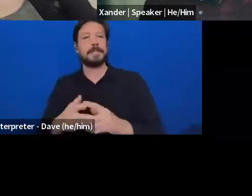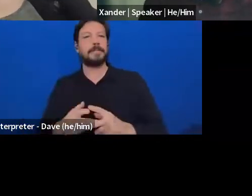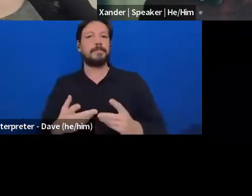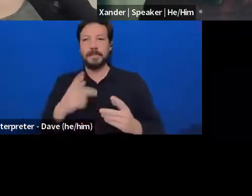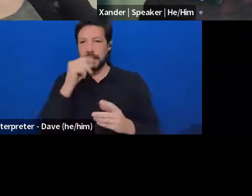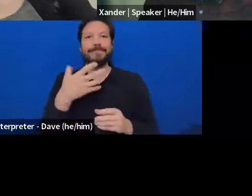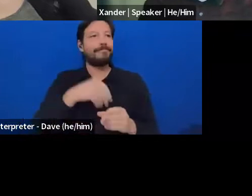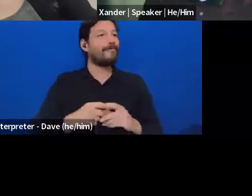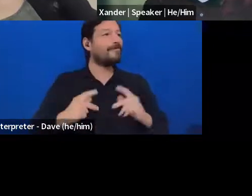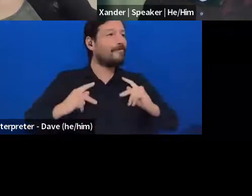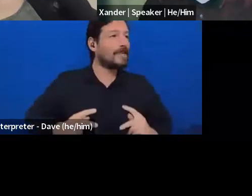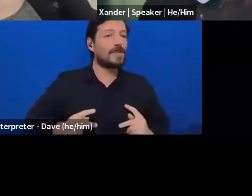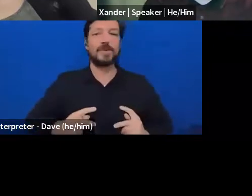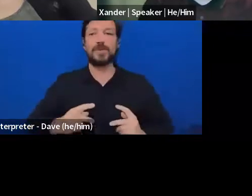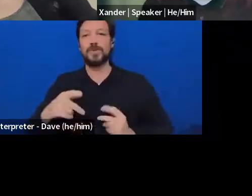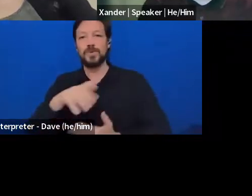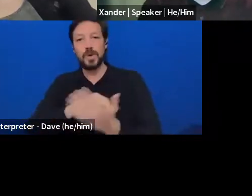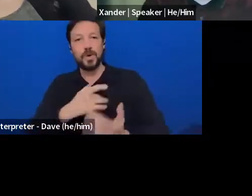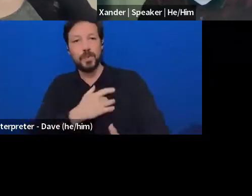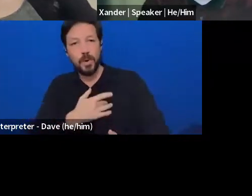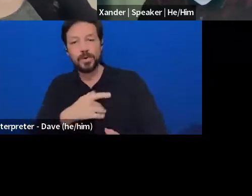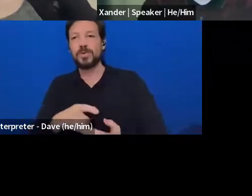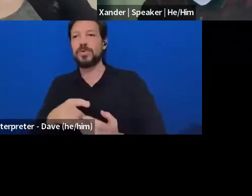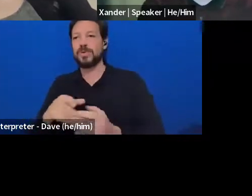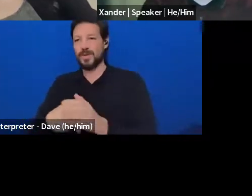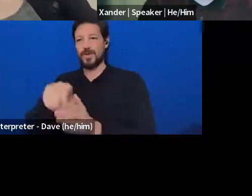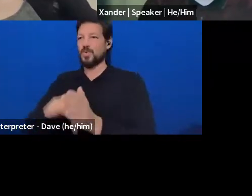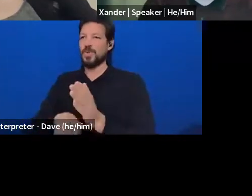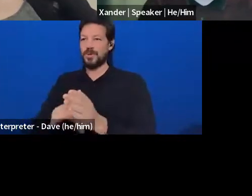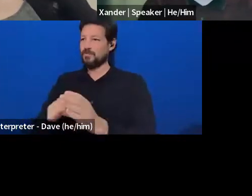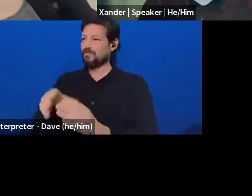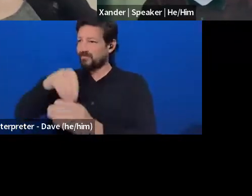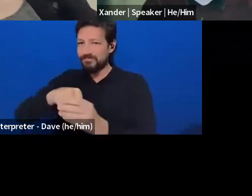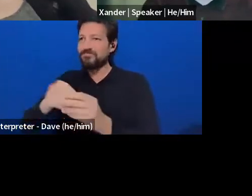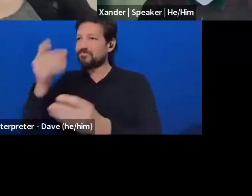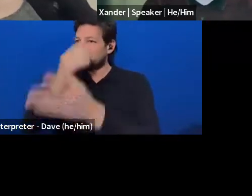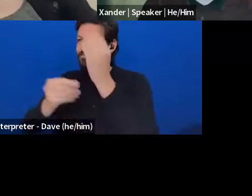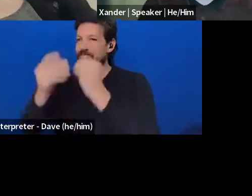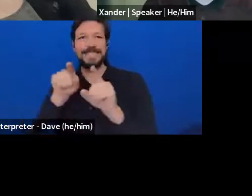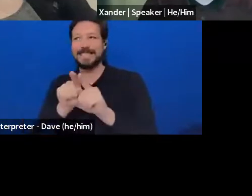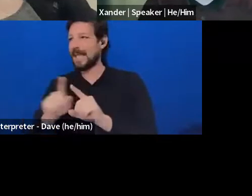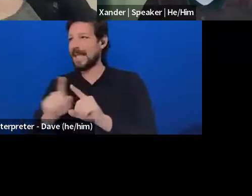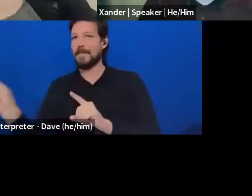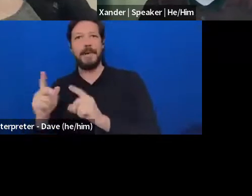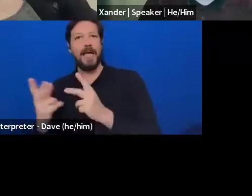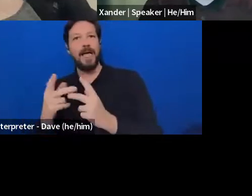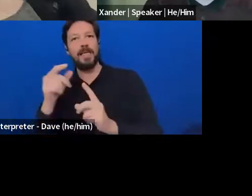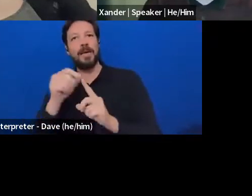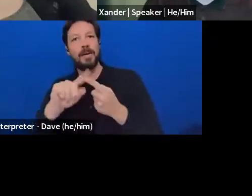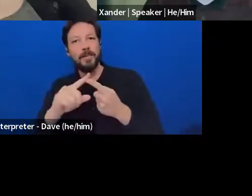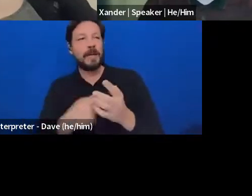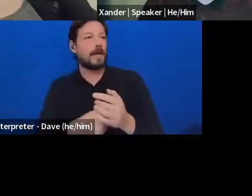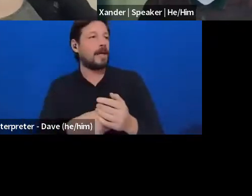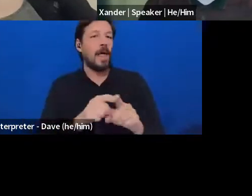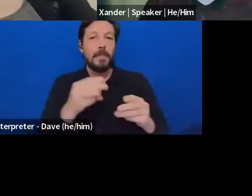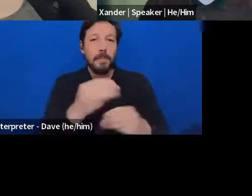and emotionally included, and included in the curriculum that everybody else is engaging with. So maths,